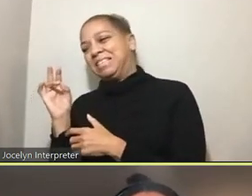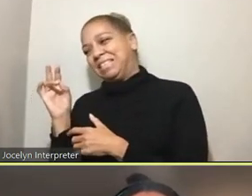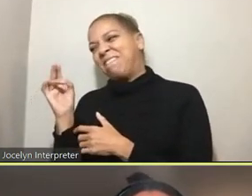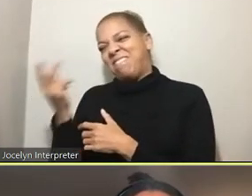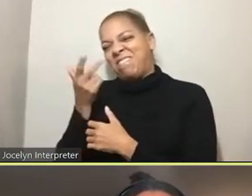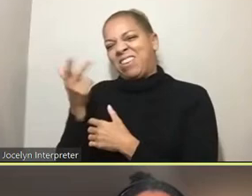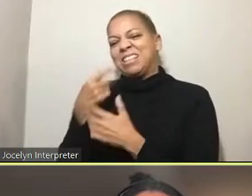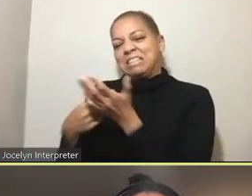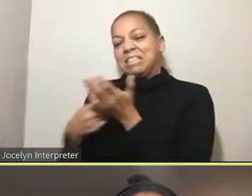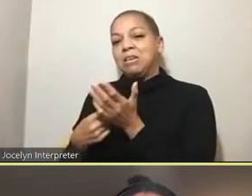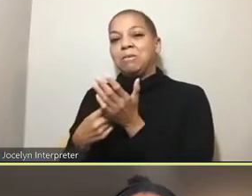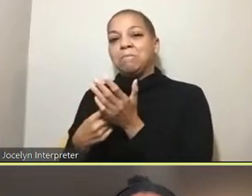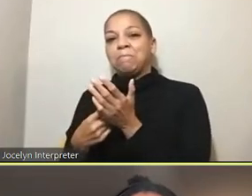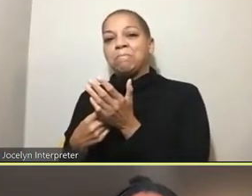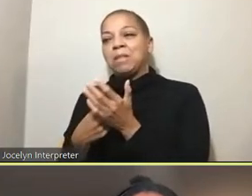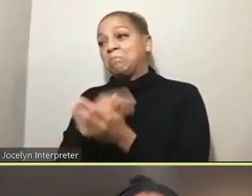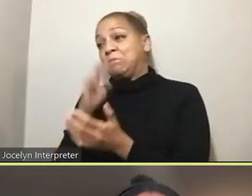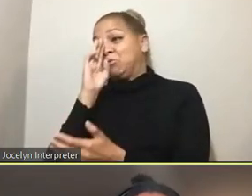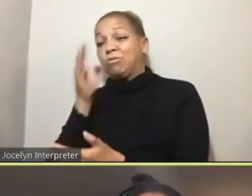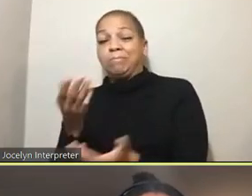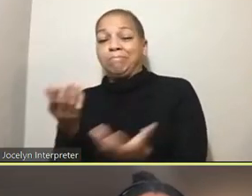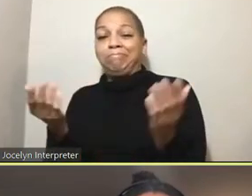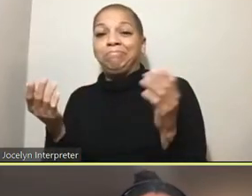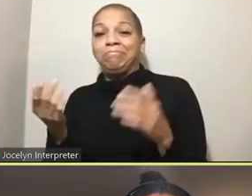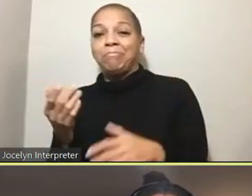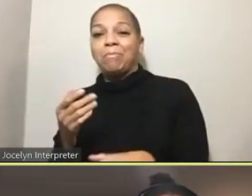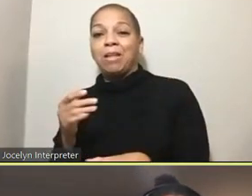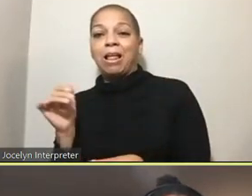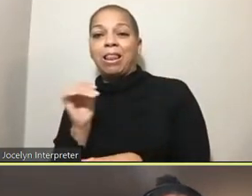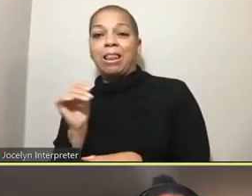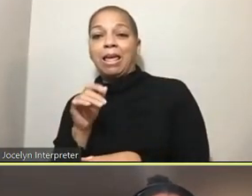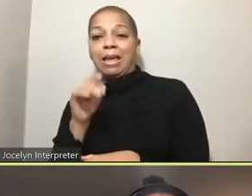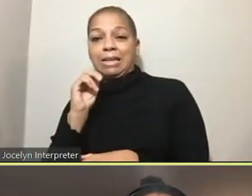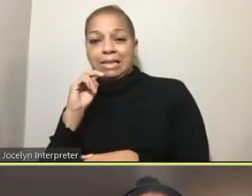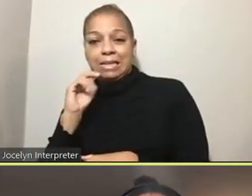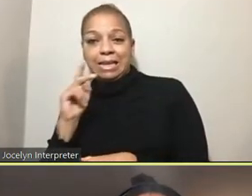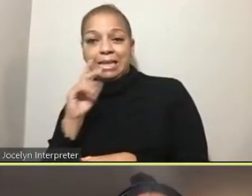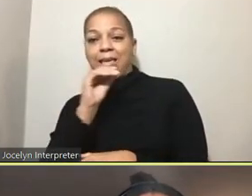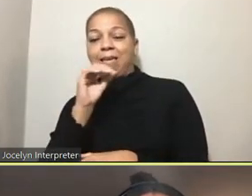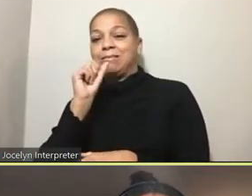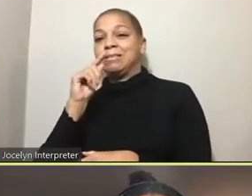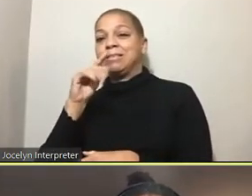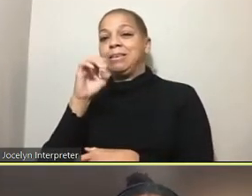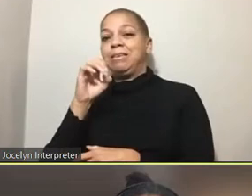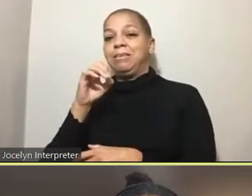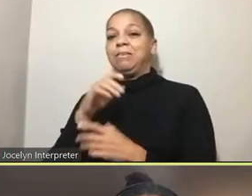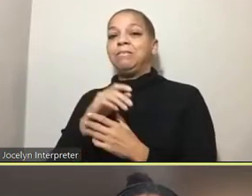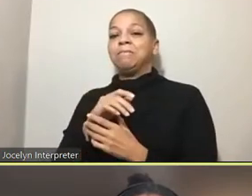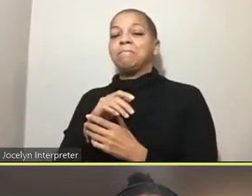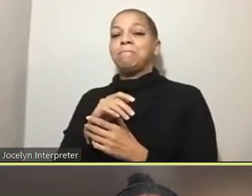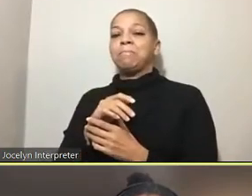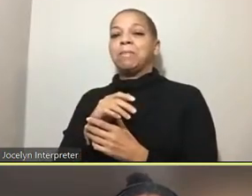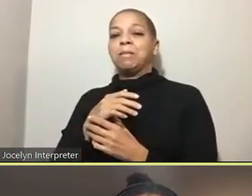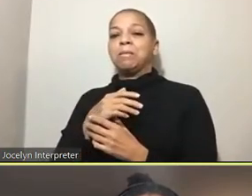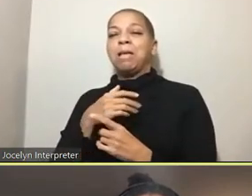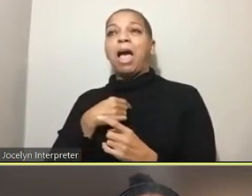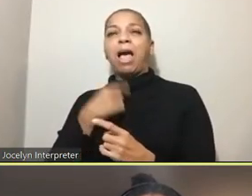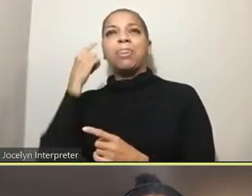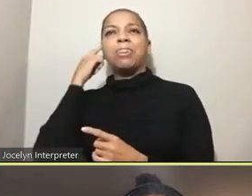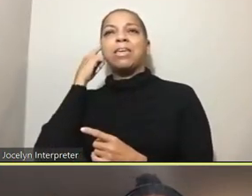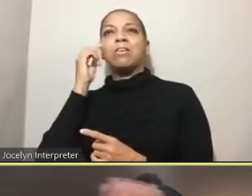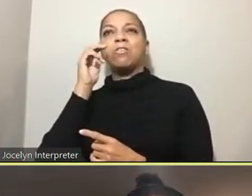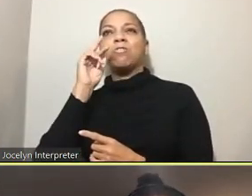you, what you're saying, Steve, I'm just thinking, you know, and also to what Nick's saying, my word, when I think racism, immediately the